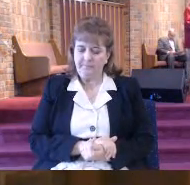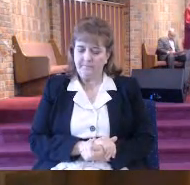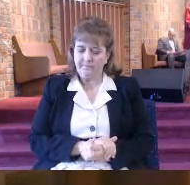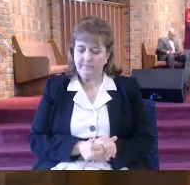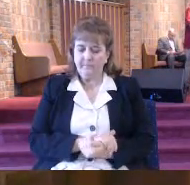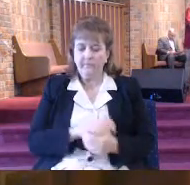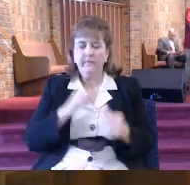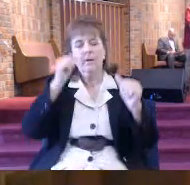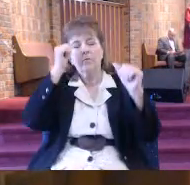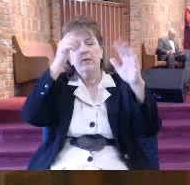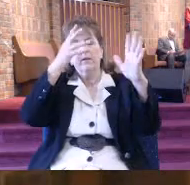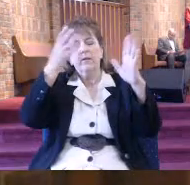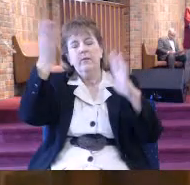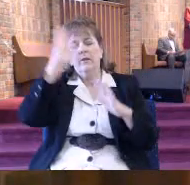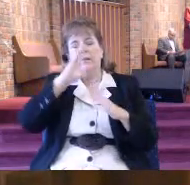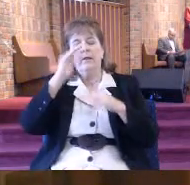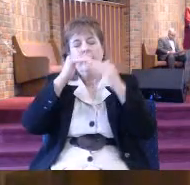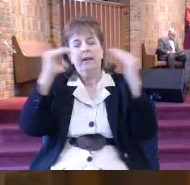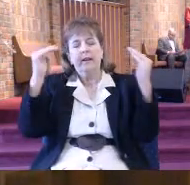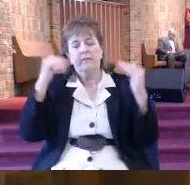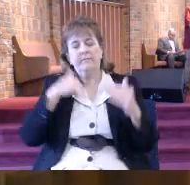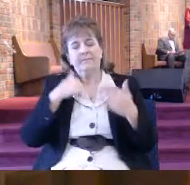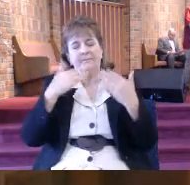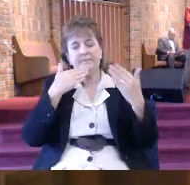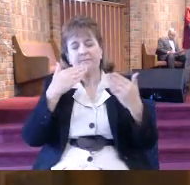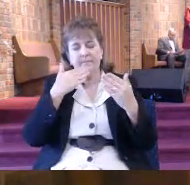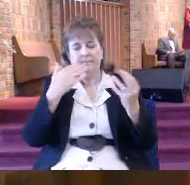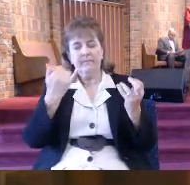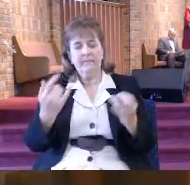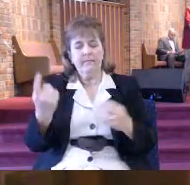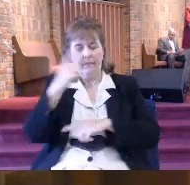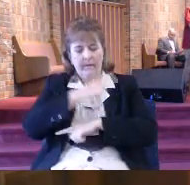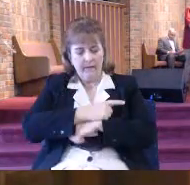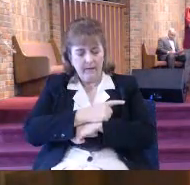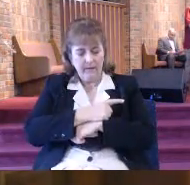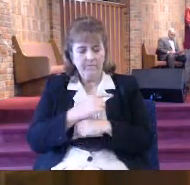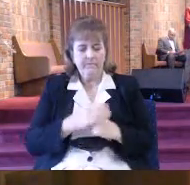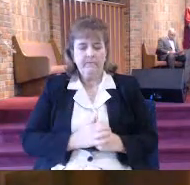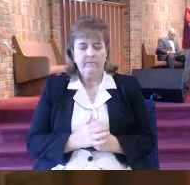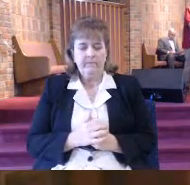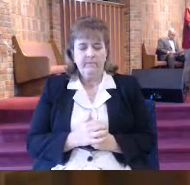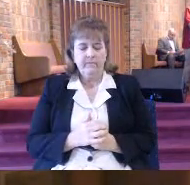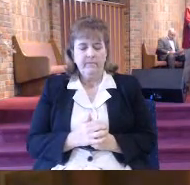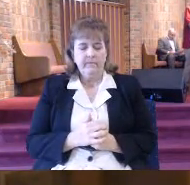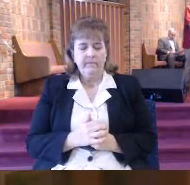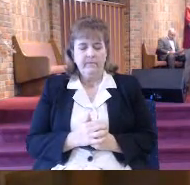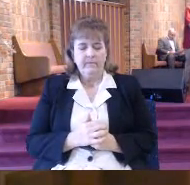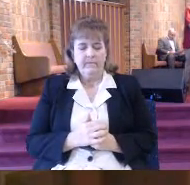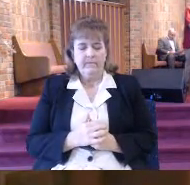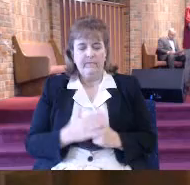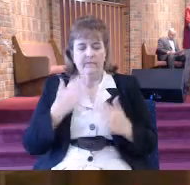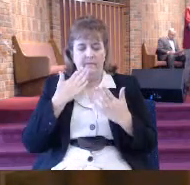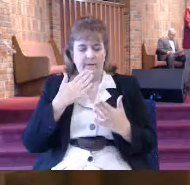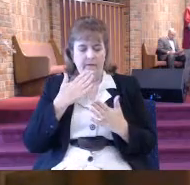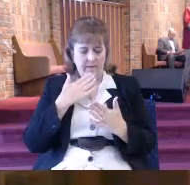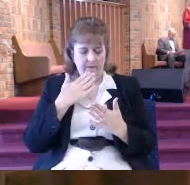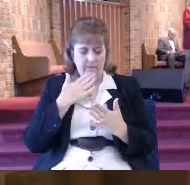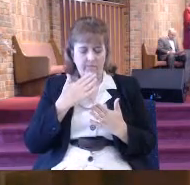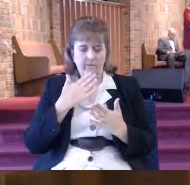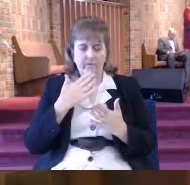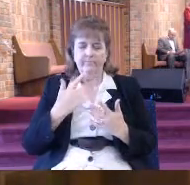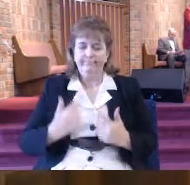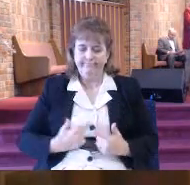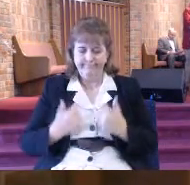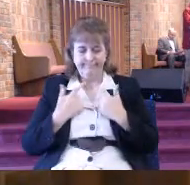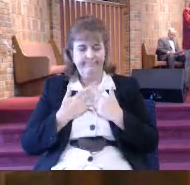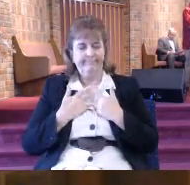Our Father and our God in heaven, we are thankful for this day. We are thankful for the blessing of life. We're thankful for